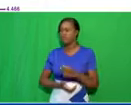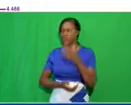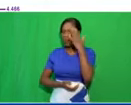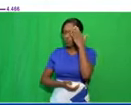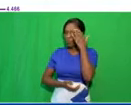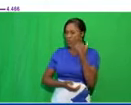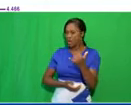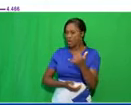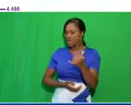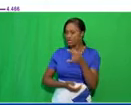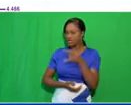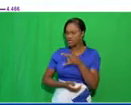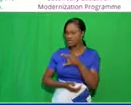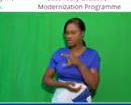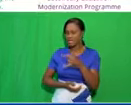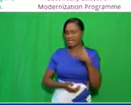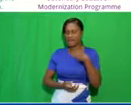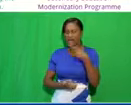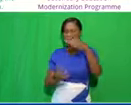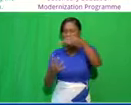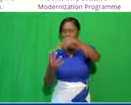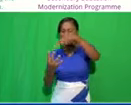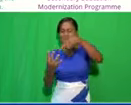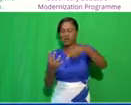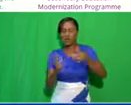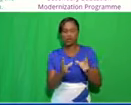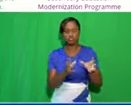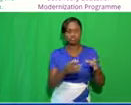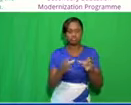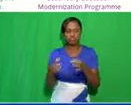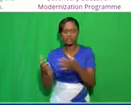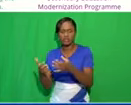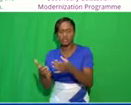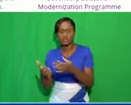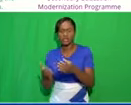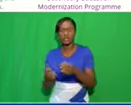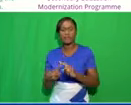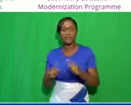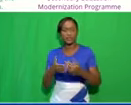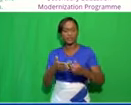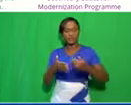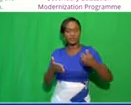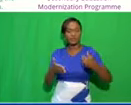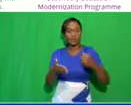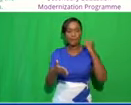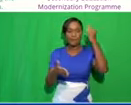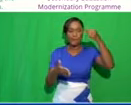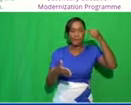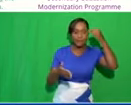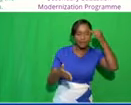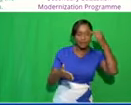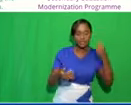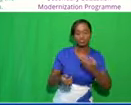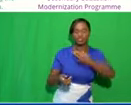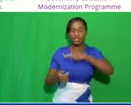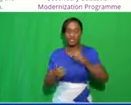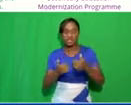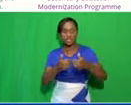option to look at the four different models as opposed to what we are accustomed to, the government-assisted and